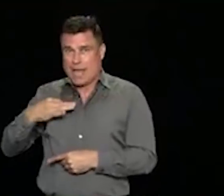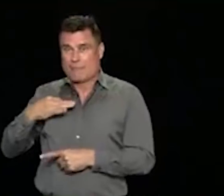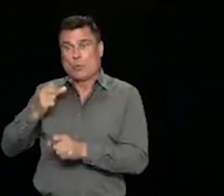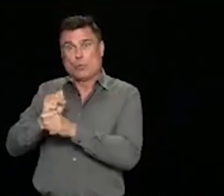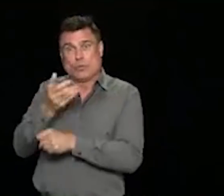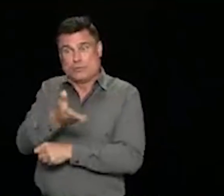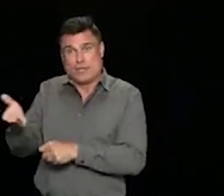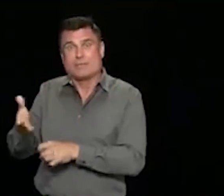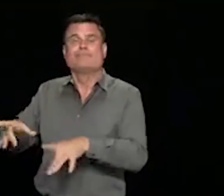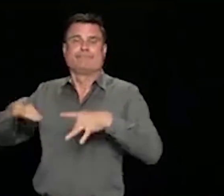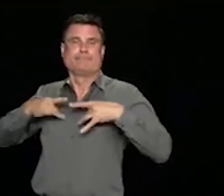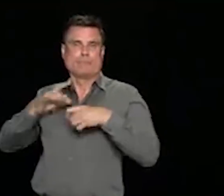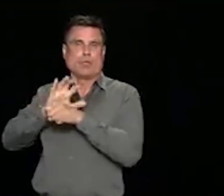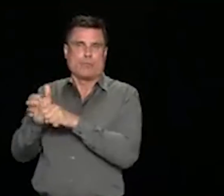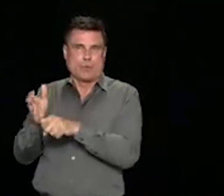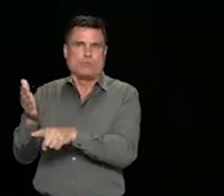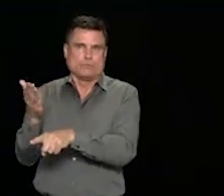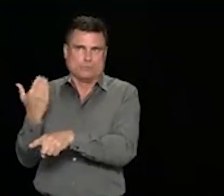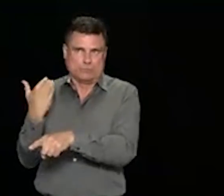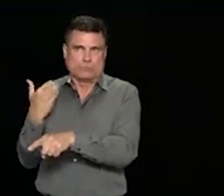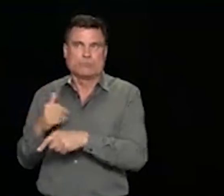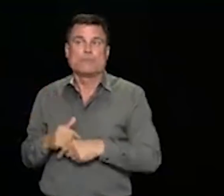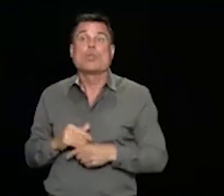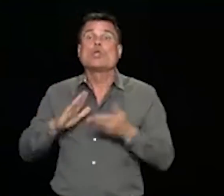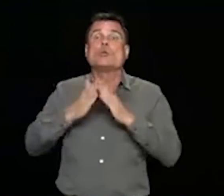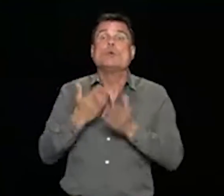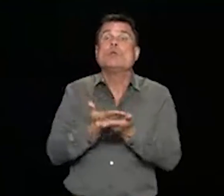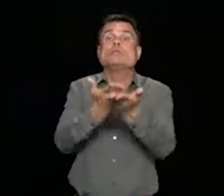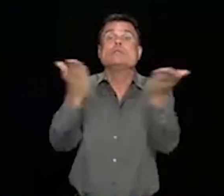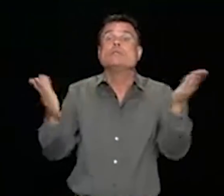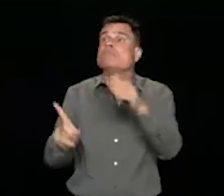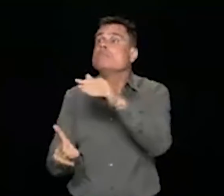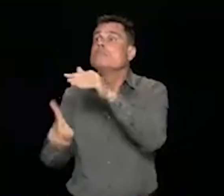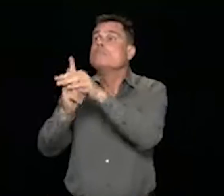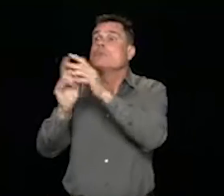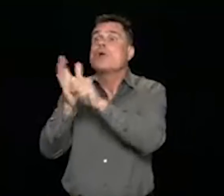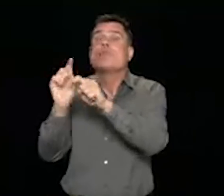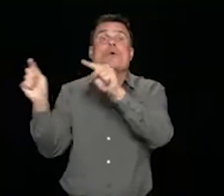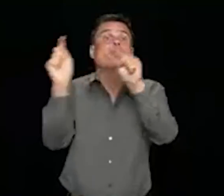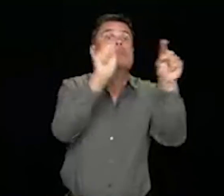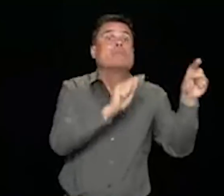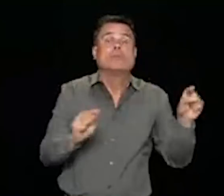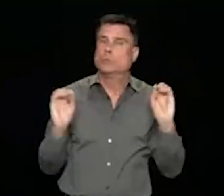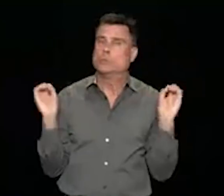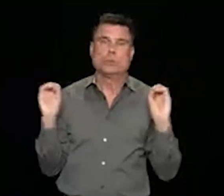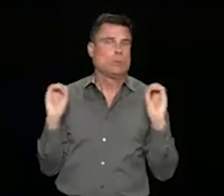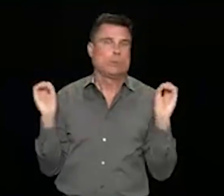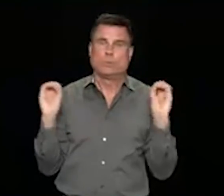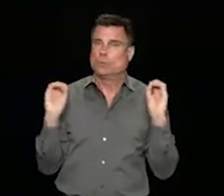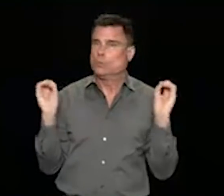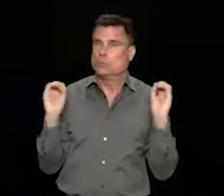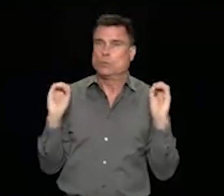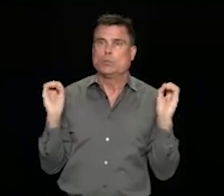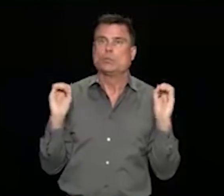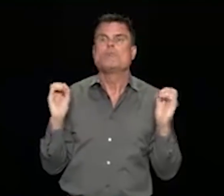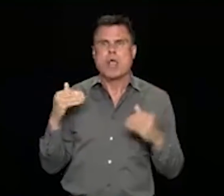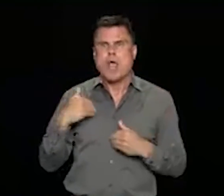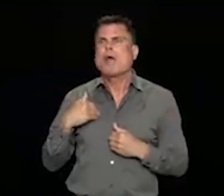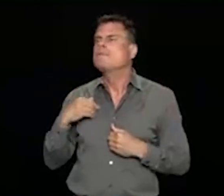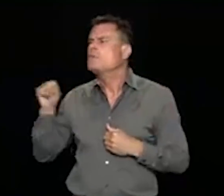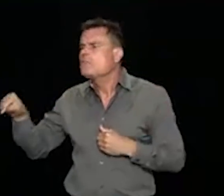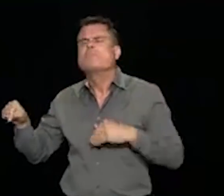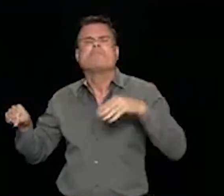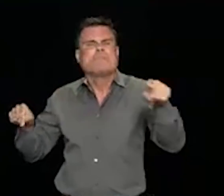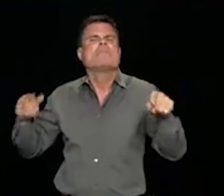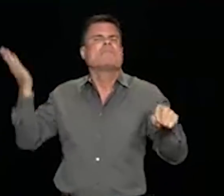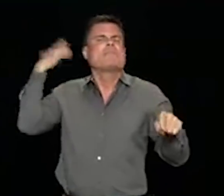cases. We also have no new community outbreaks and are continuing to monitor and to support the number of community outbreaks